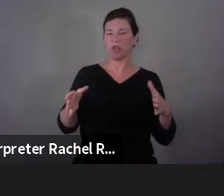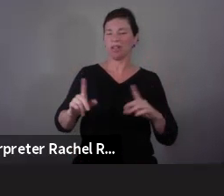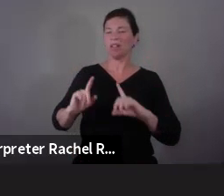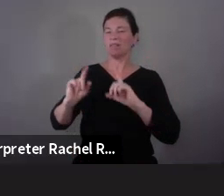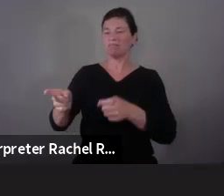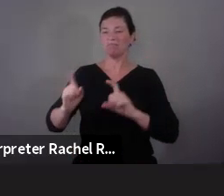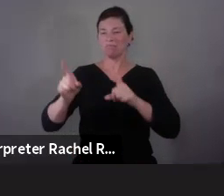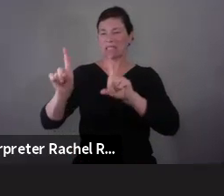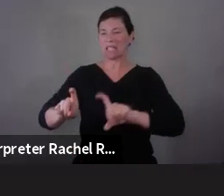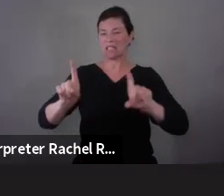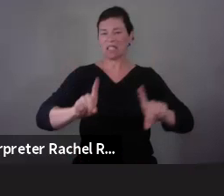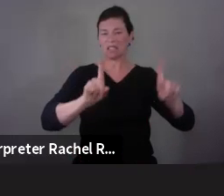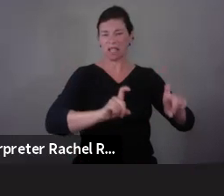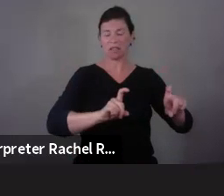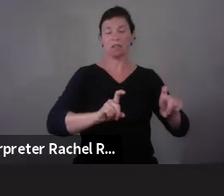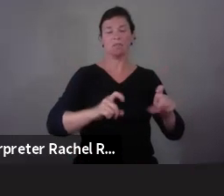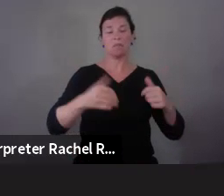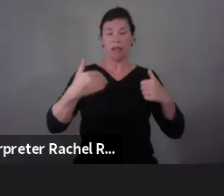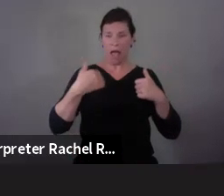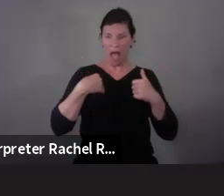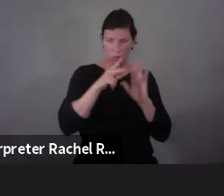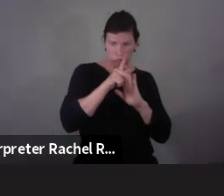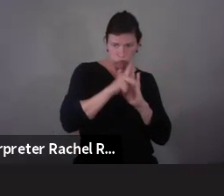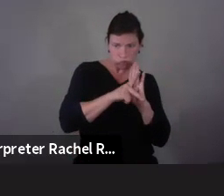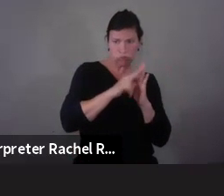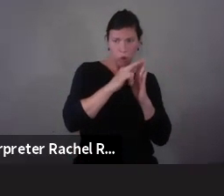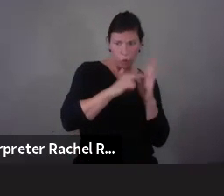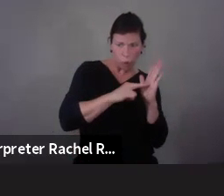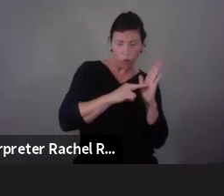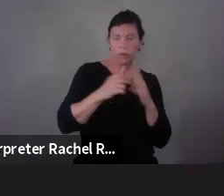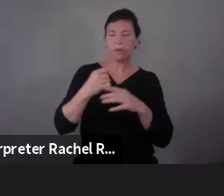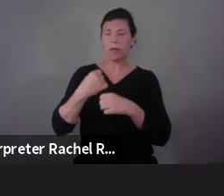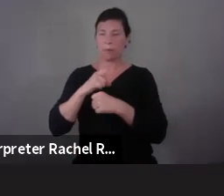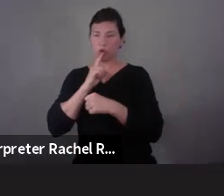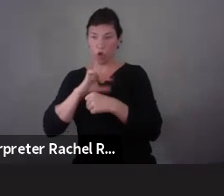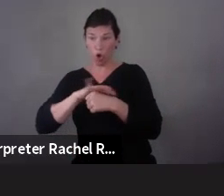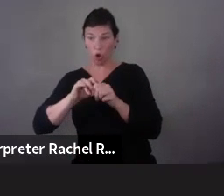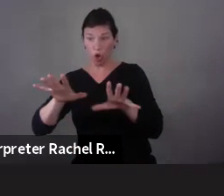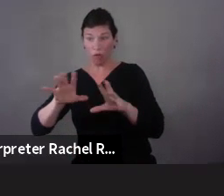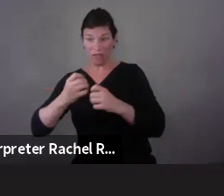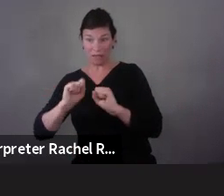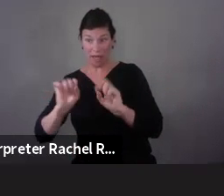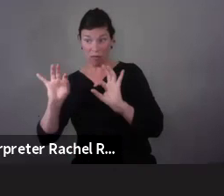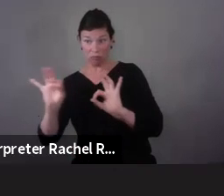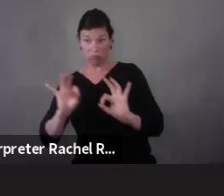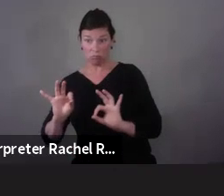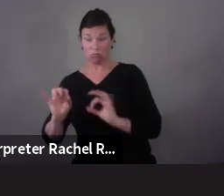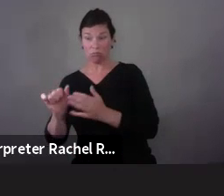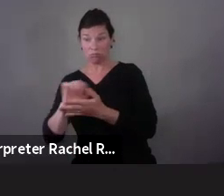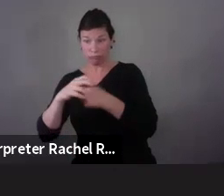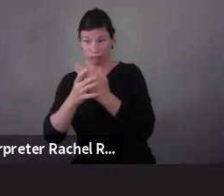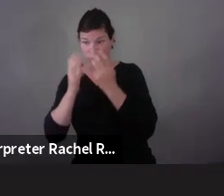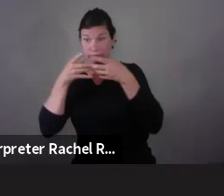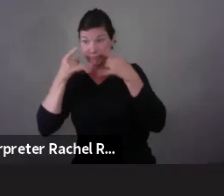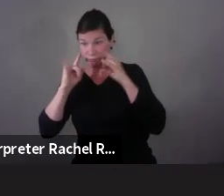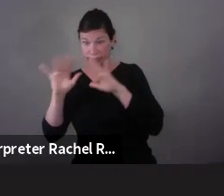And I follow these protocols and parameters to make sure like COVID-19 safe. And I've kind of